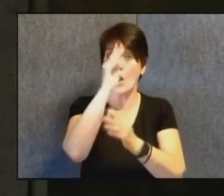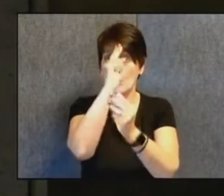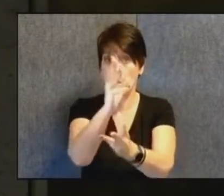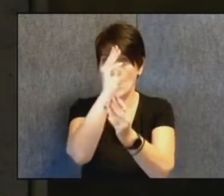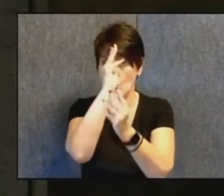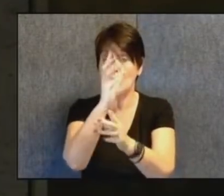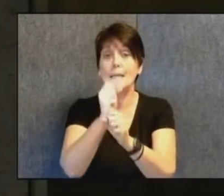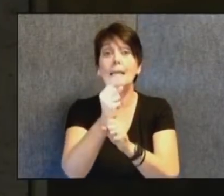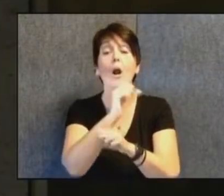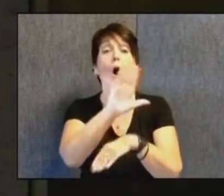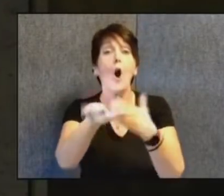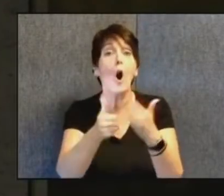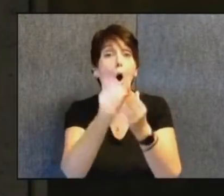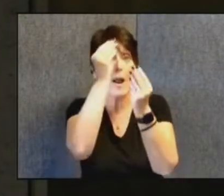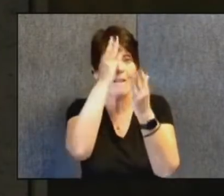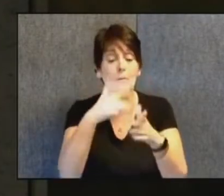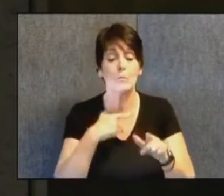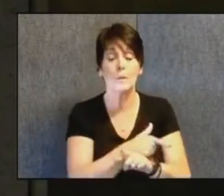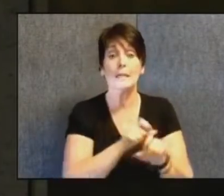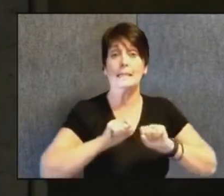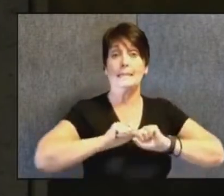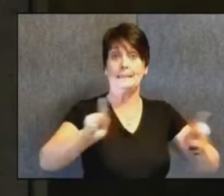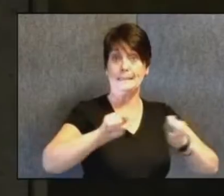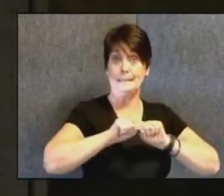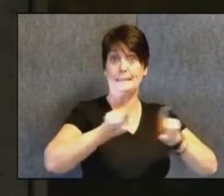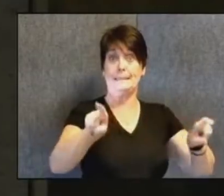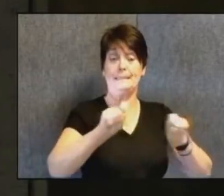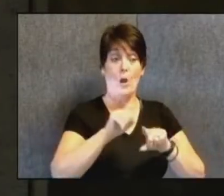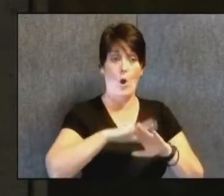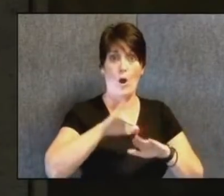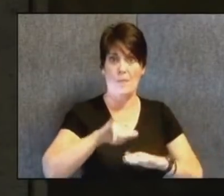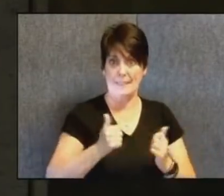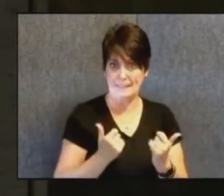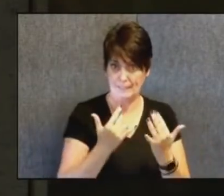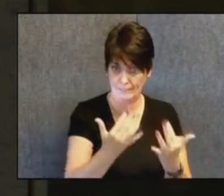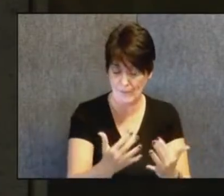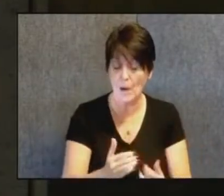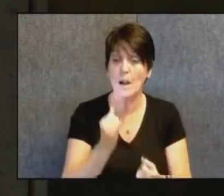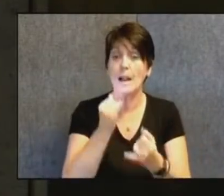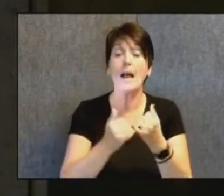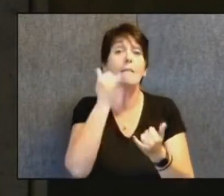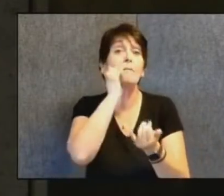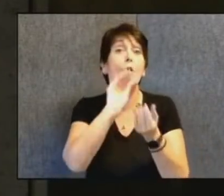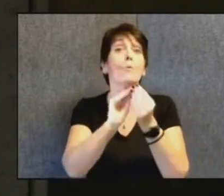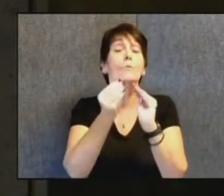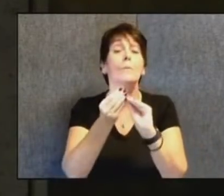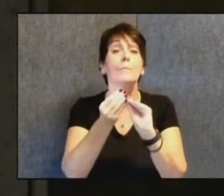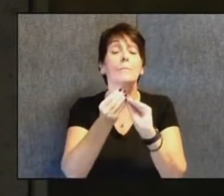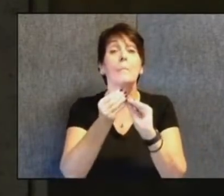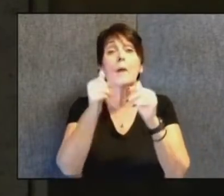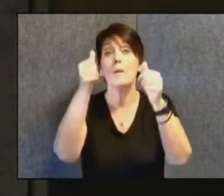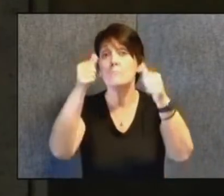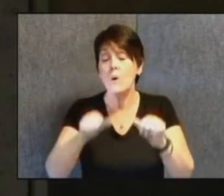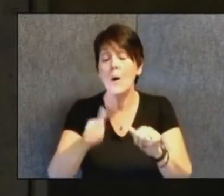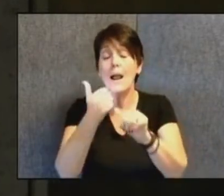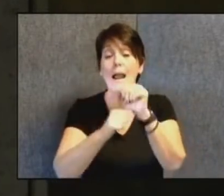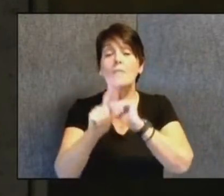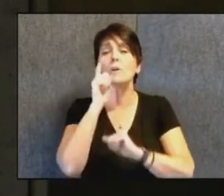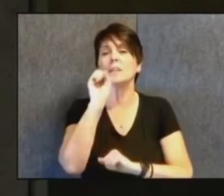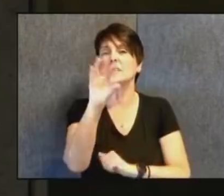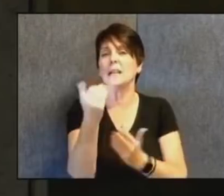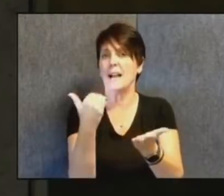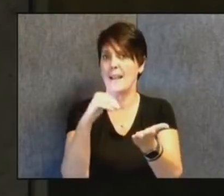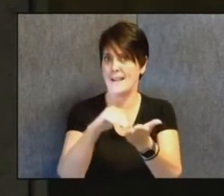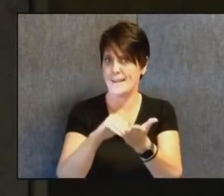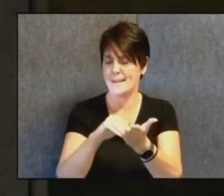get any and everything that's pushed out or disseminated on this incident. Lastly, we have a phone number. That phone number is posted everywhere, but we're going to give it to you one